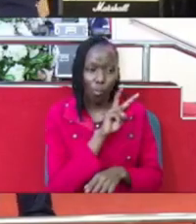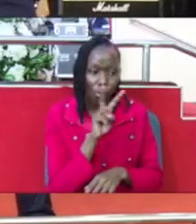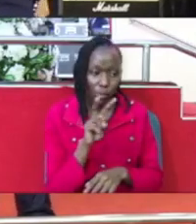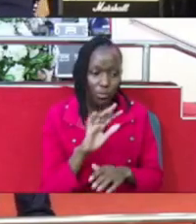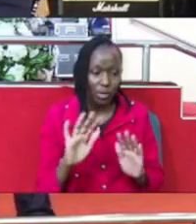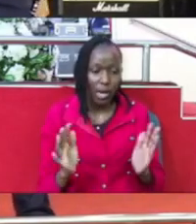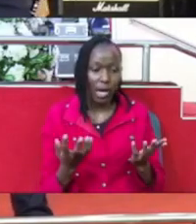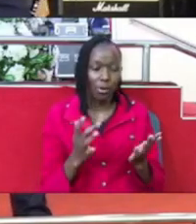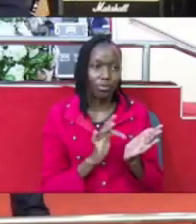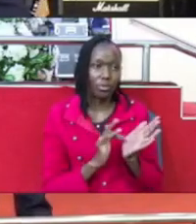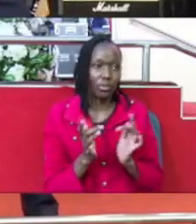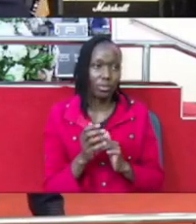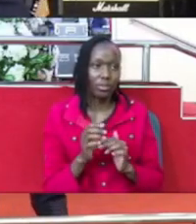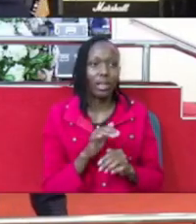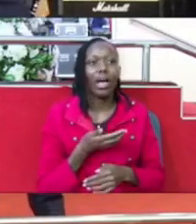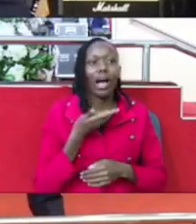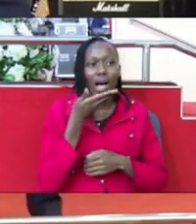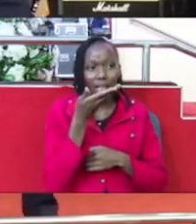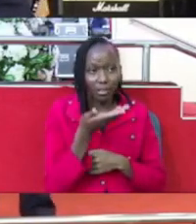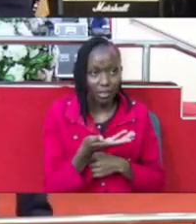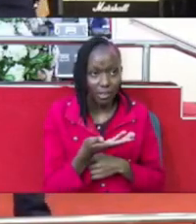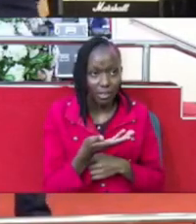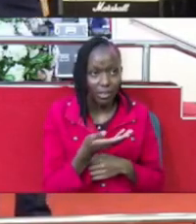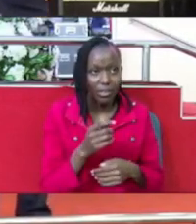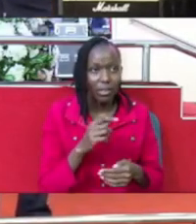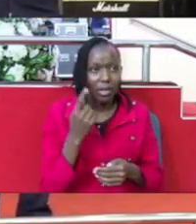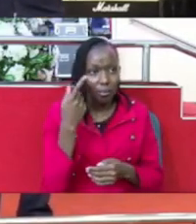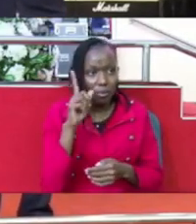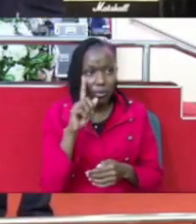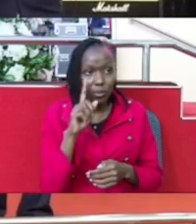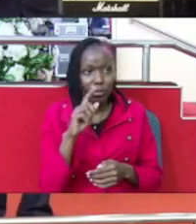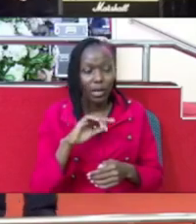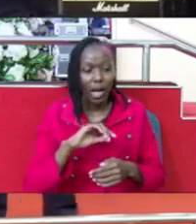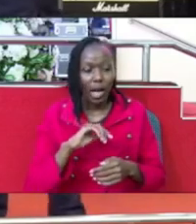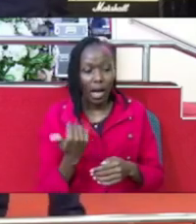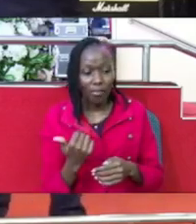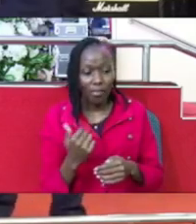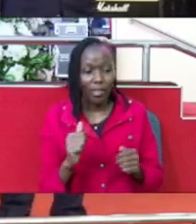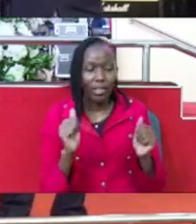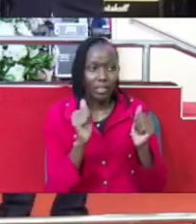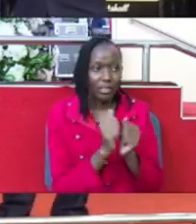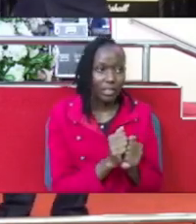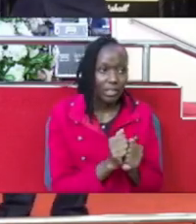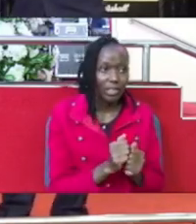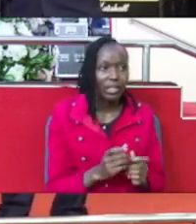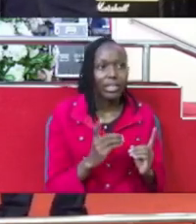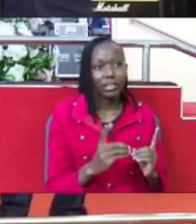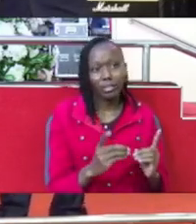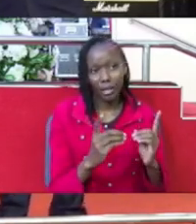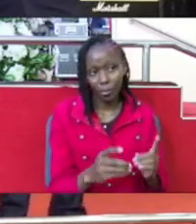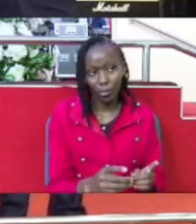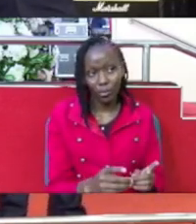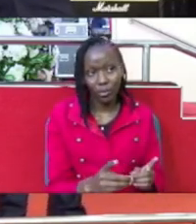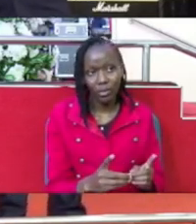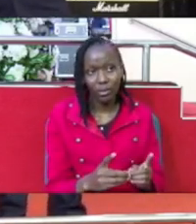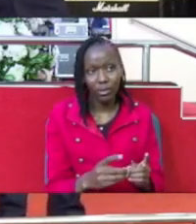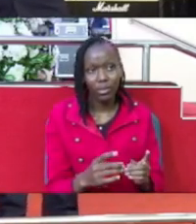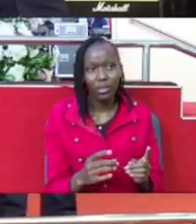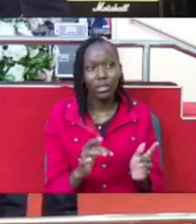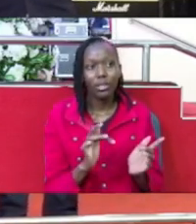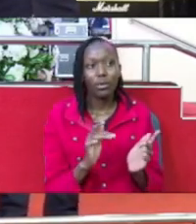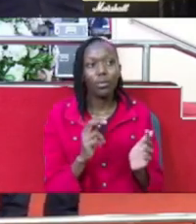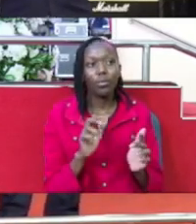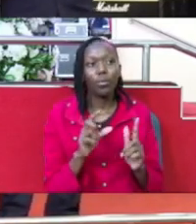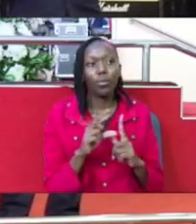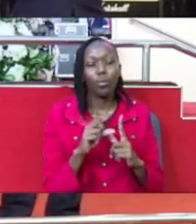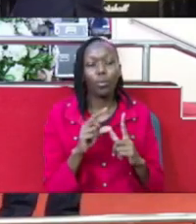Yesu alijibu. Because there were 10, the other 10 disciples. Wale wanafunzi kumi wengine. The Bible says they became